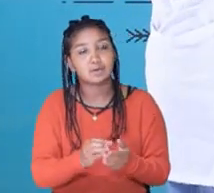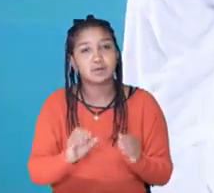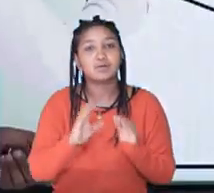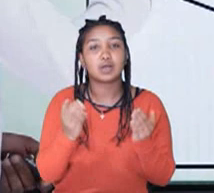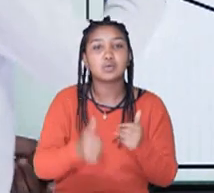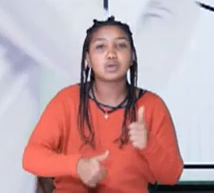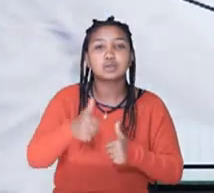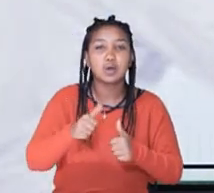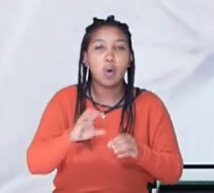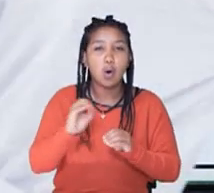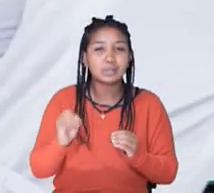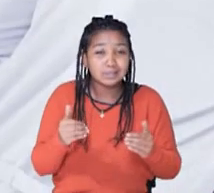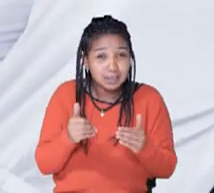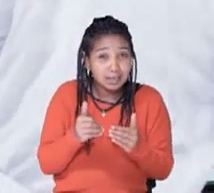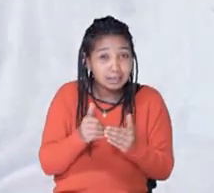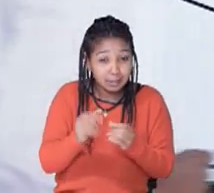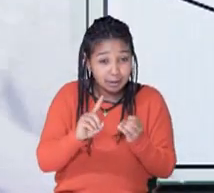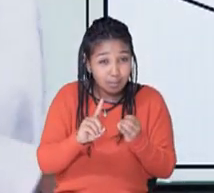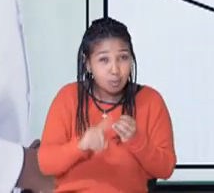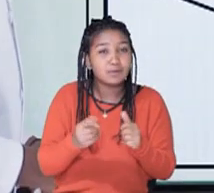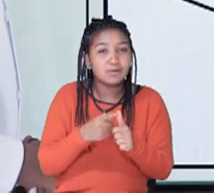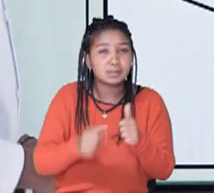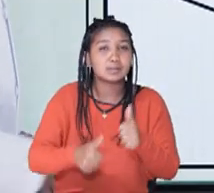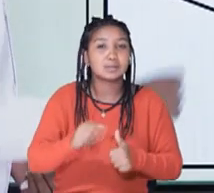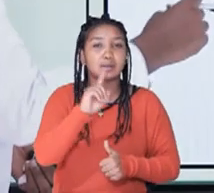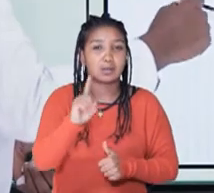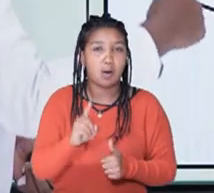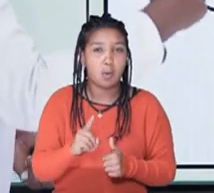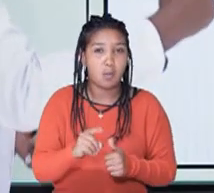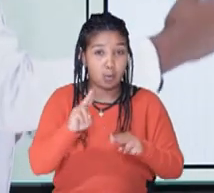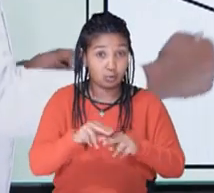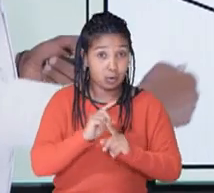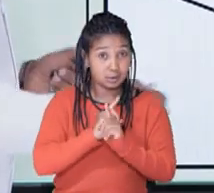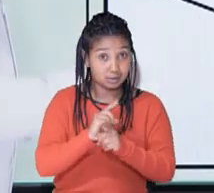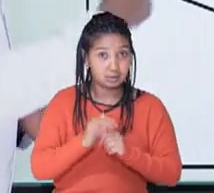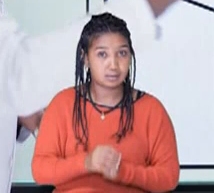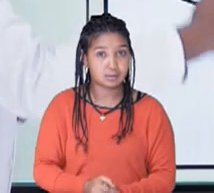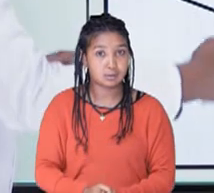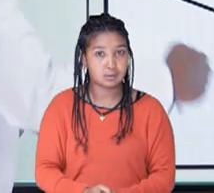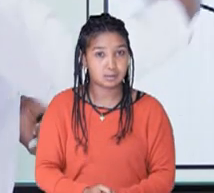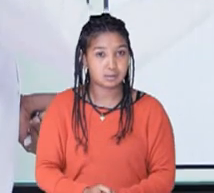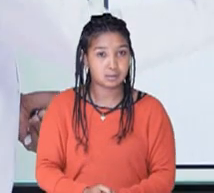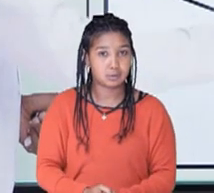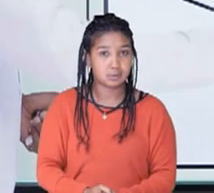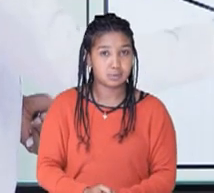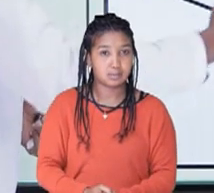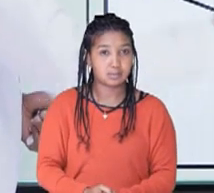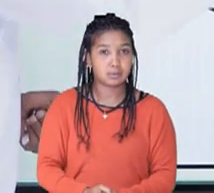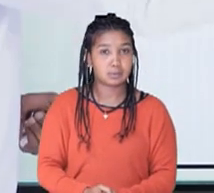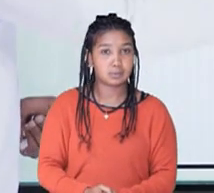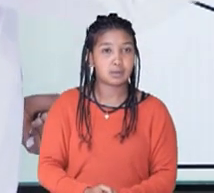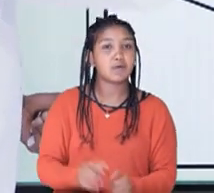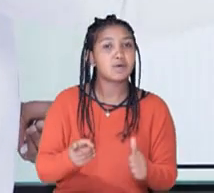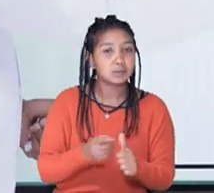Which objects reach at the bottom first? Just put your answer precedently, one in